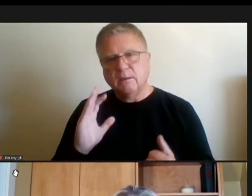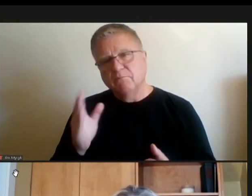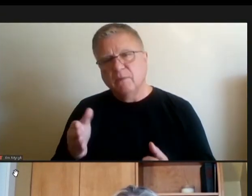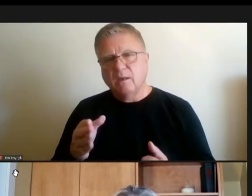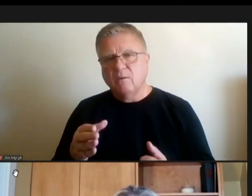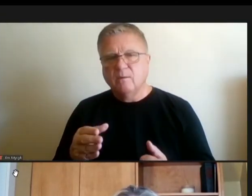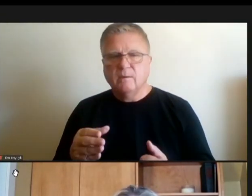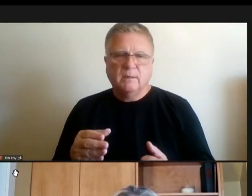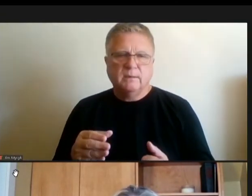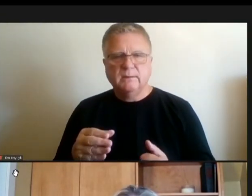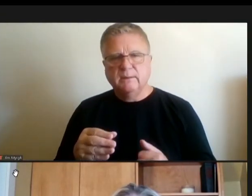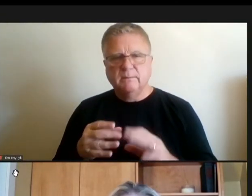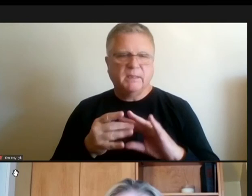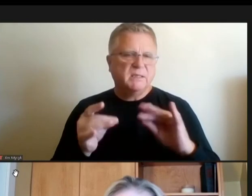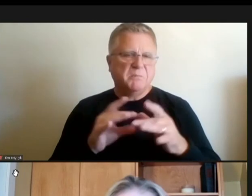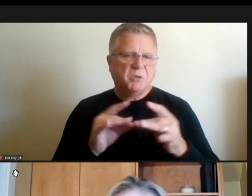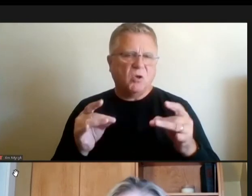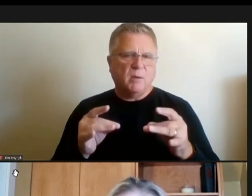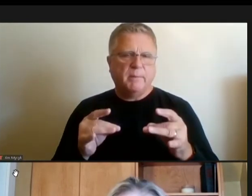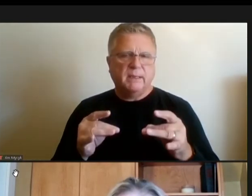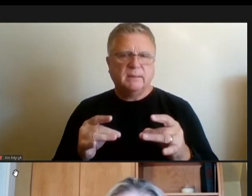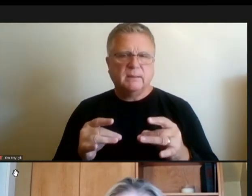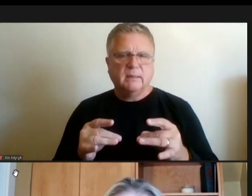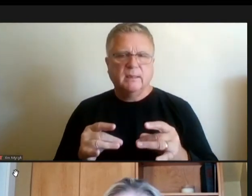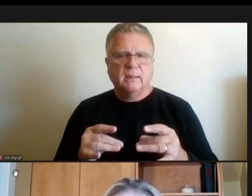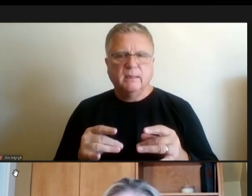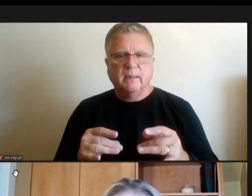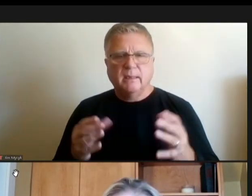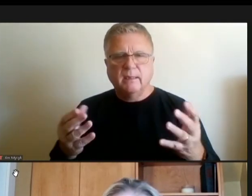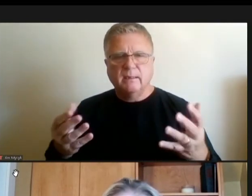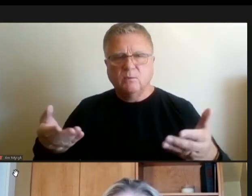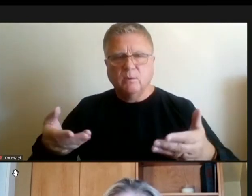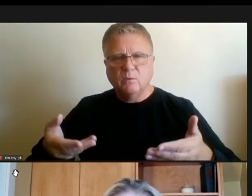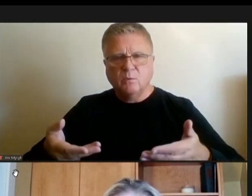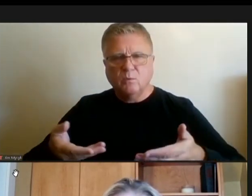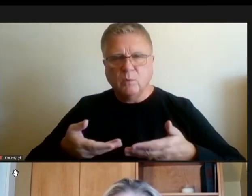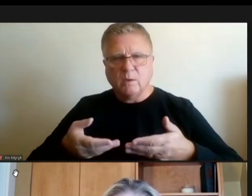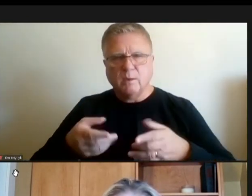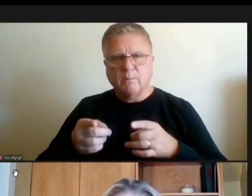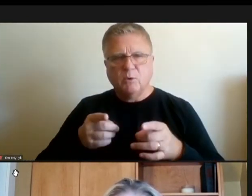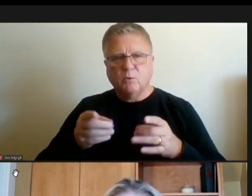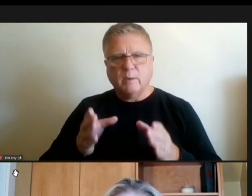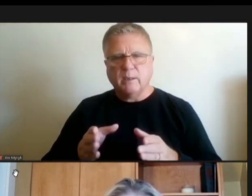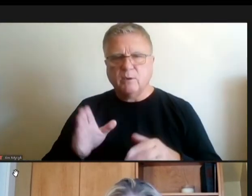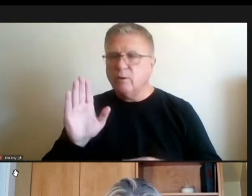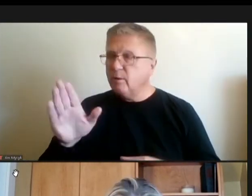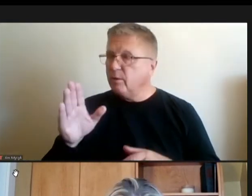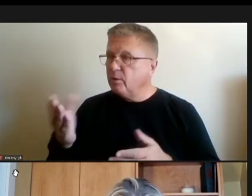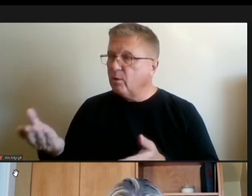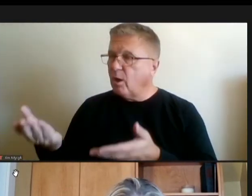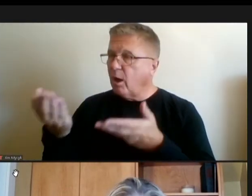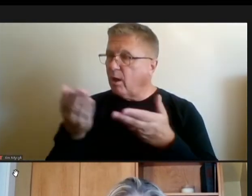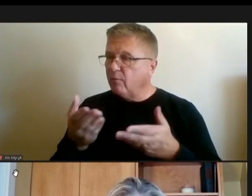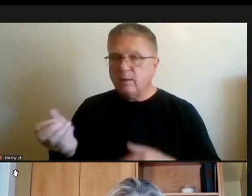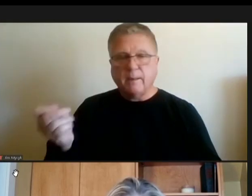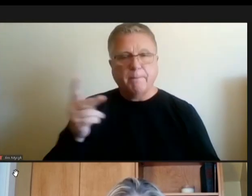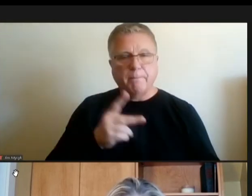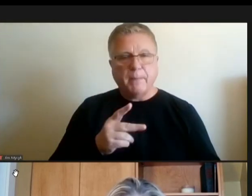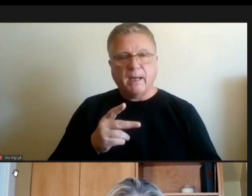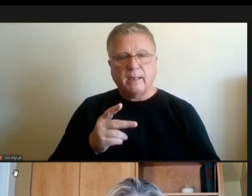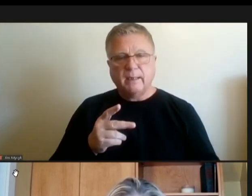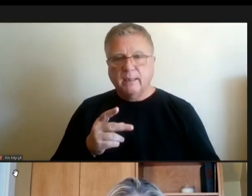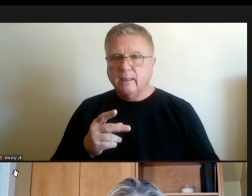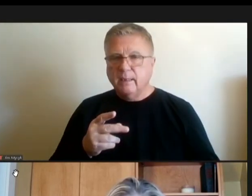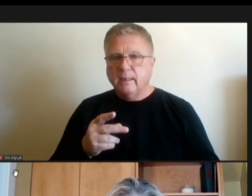in a few comments, and I will welcome, Director, your offer to come back and drill more deeply